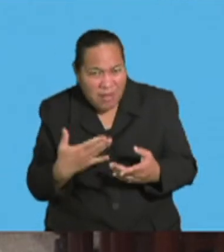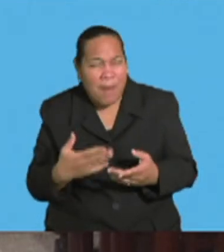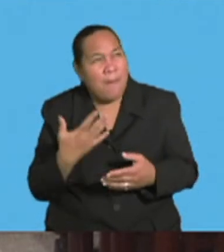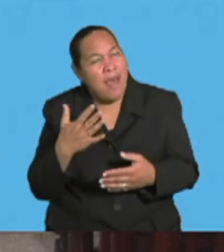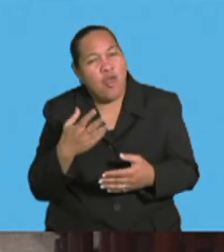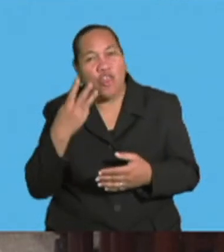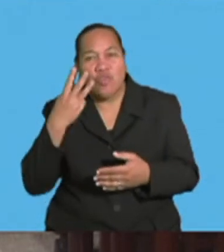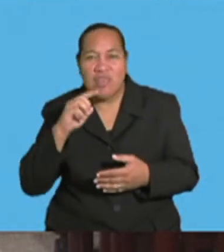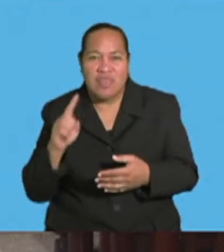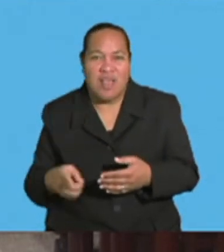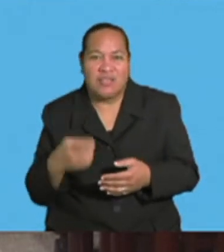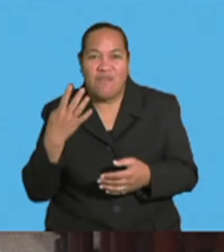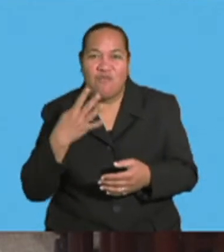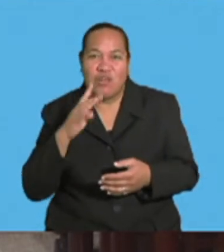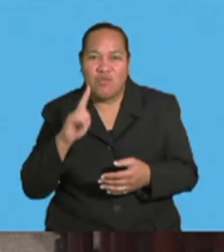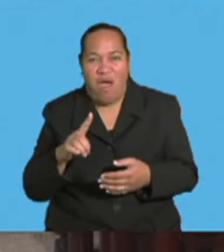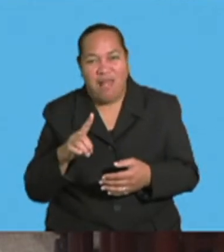3,241.